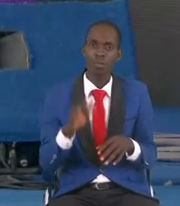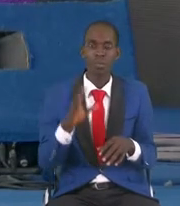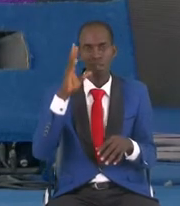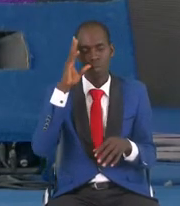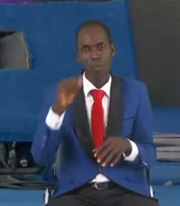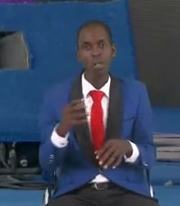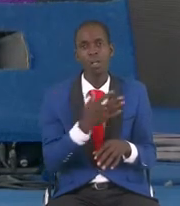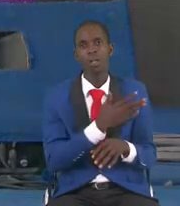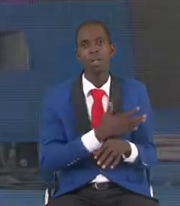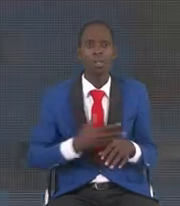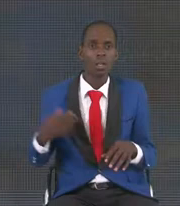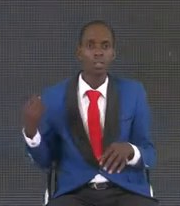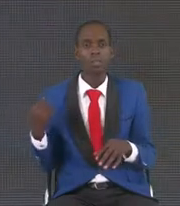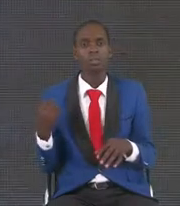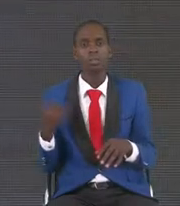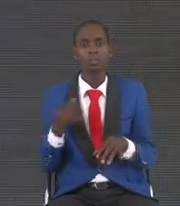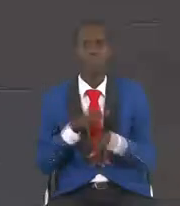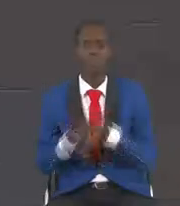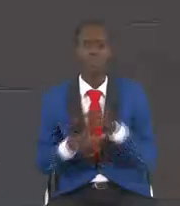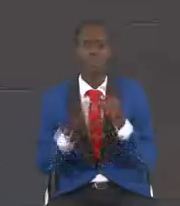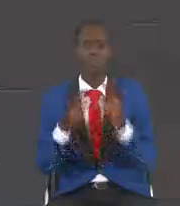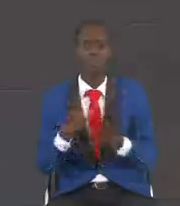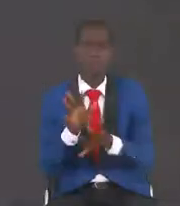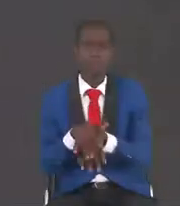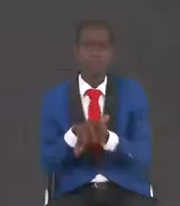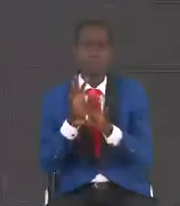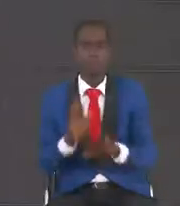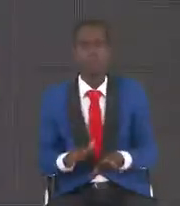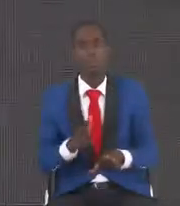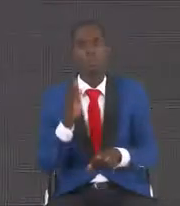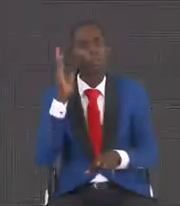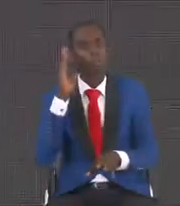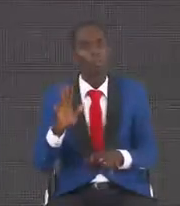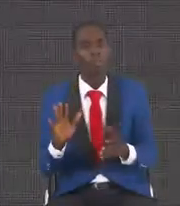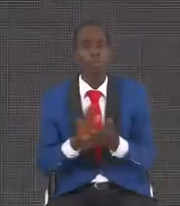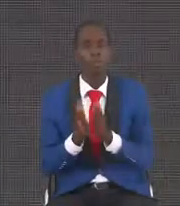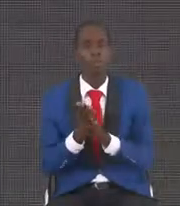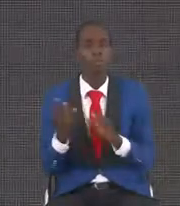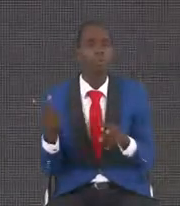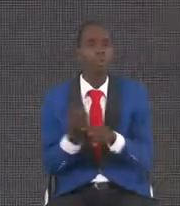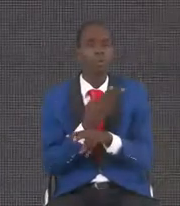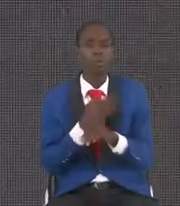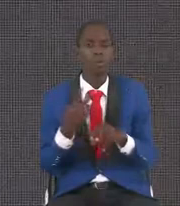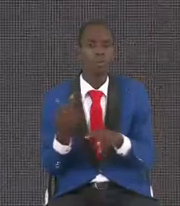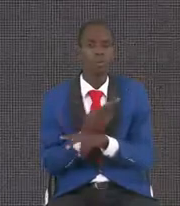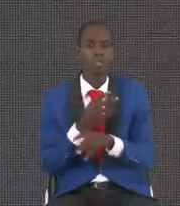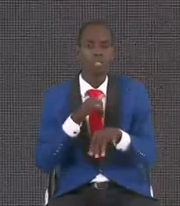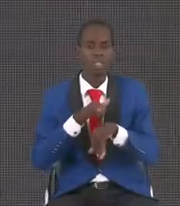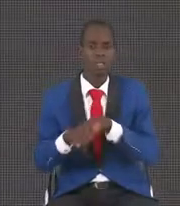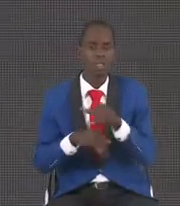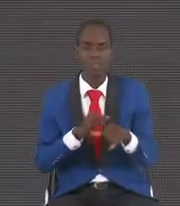seducers shall walk worse and worse, deceiving and being